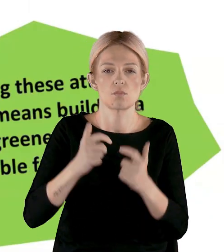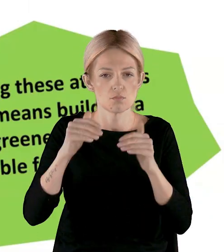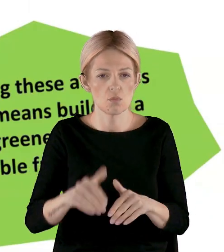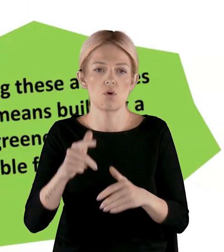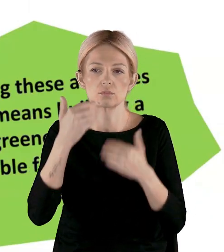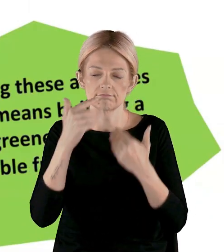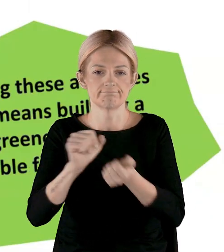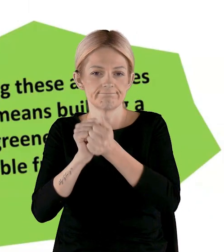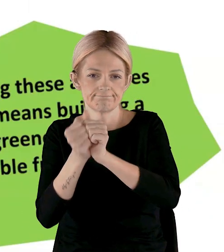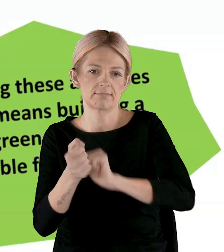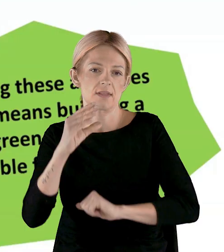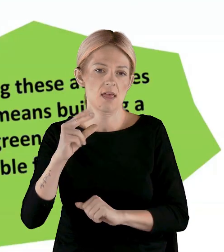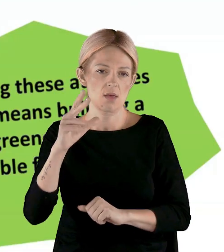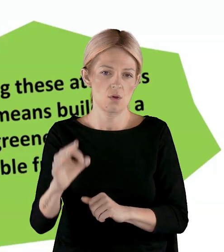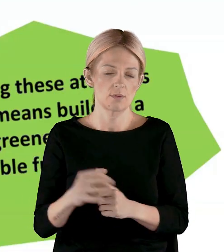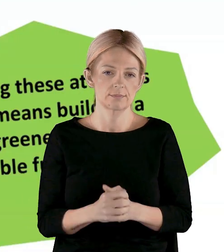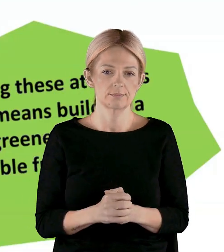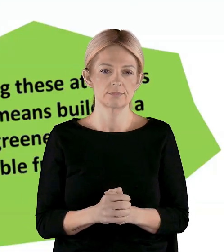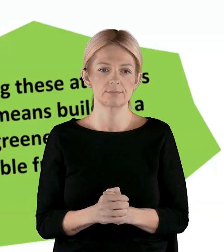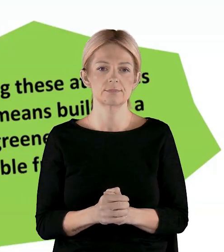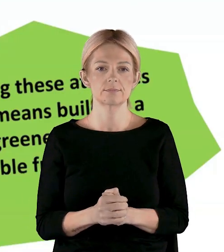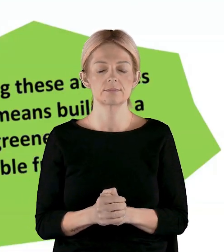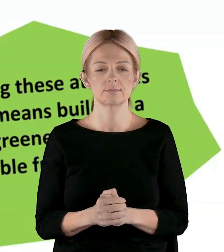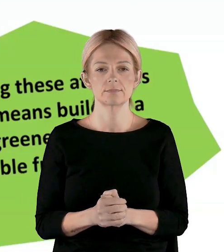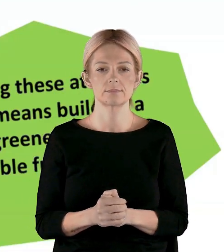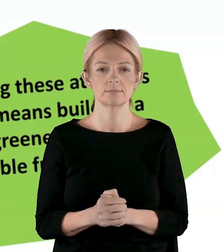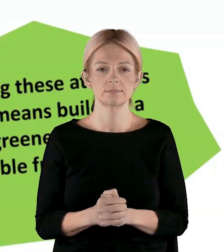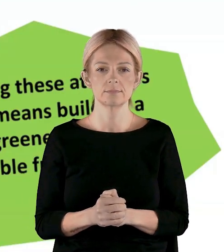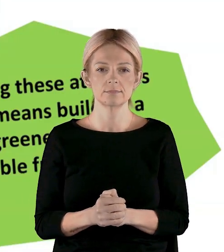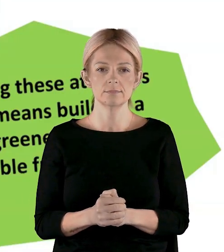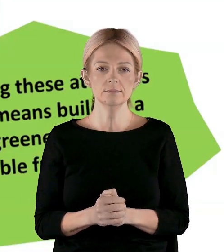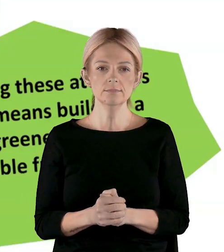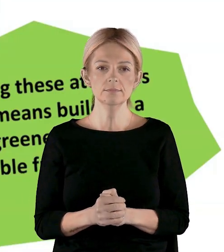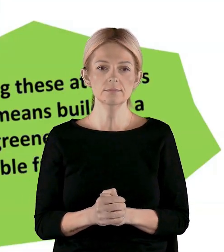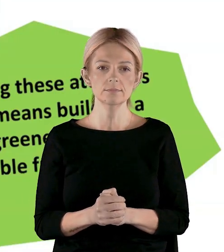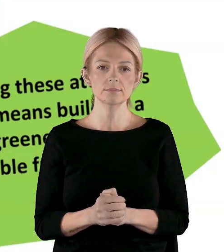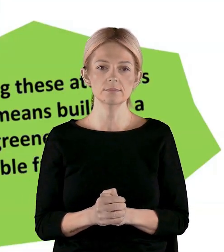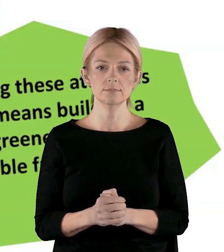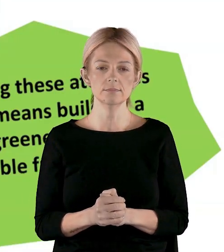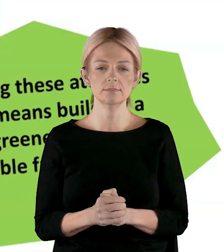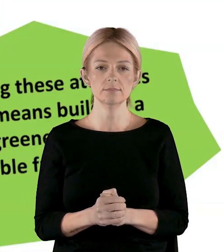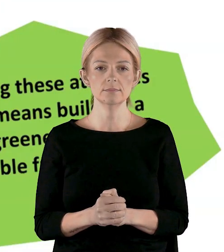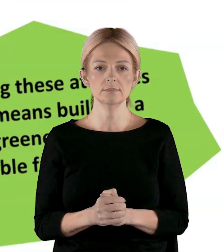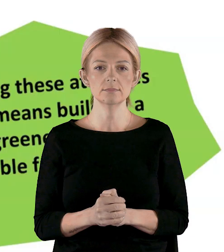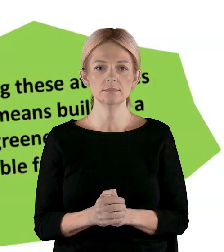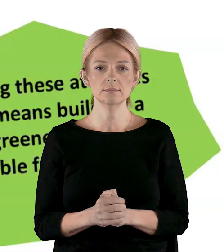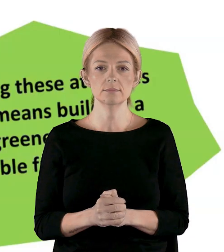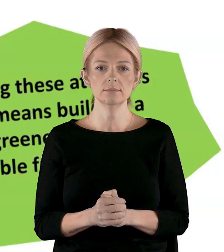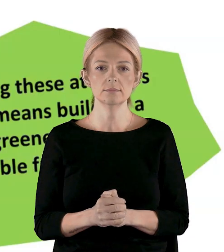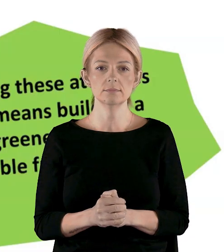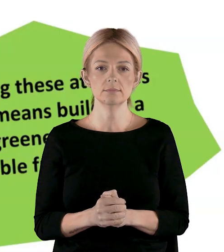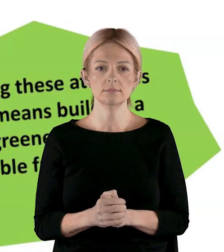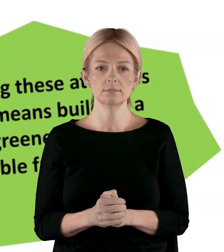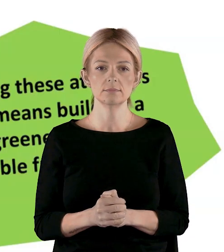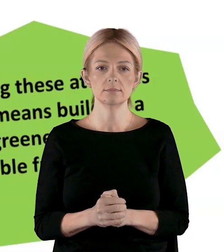to change this mindset, because each little step can make a big effect over